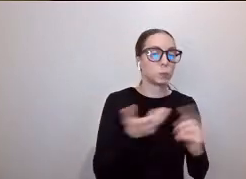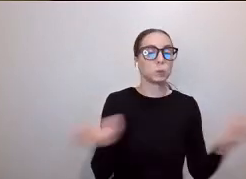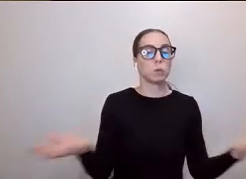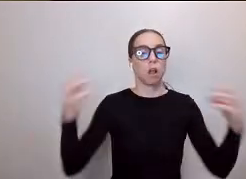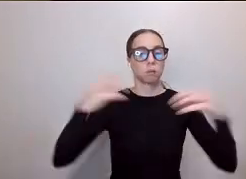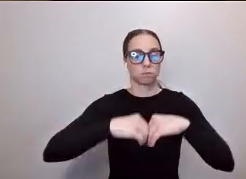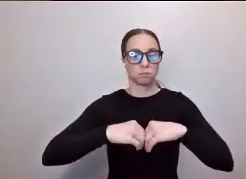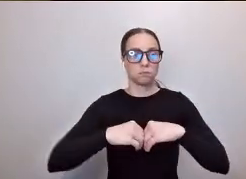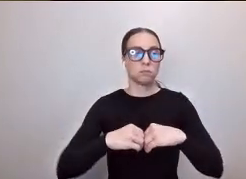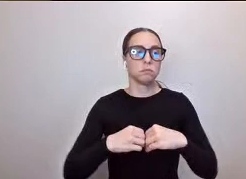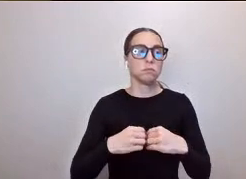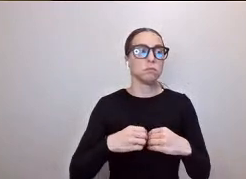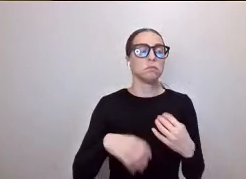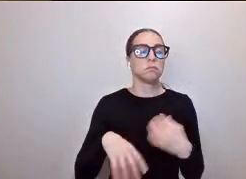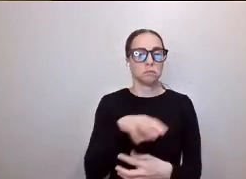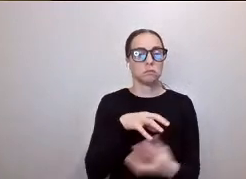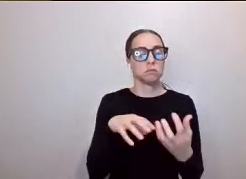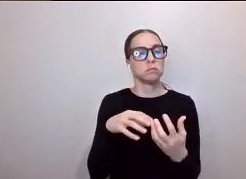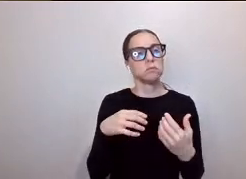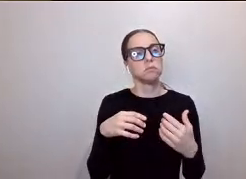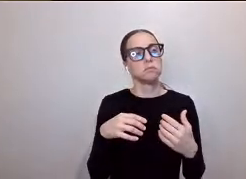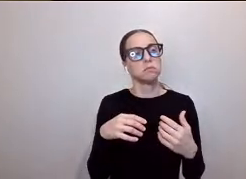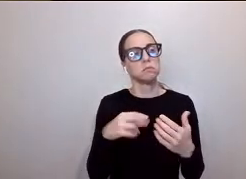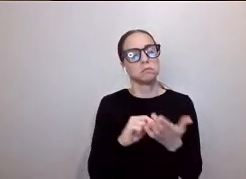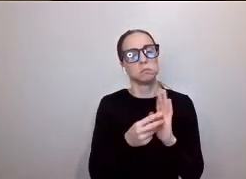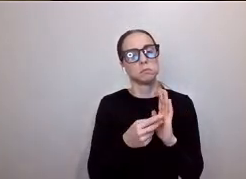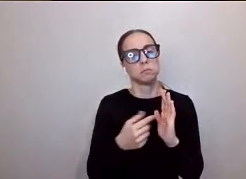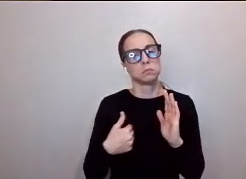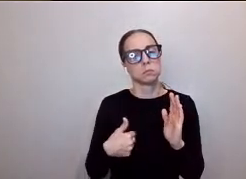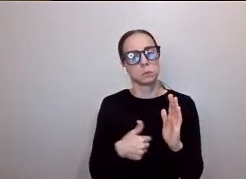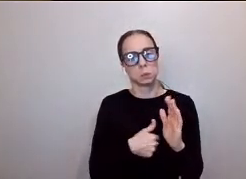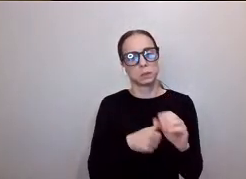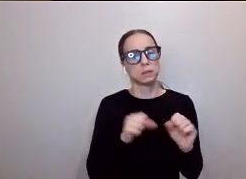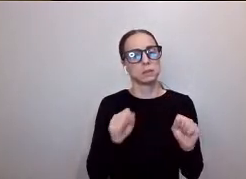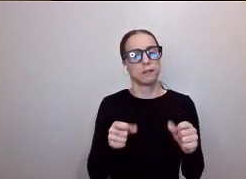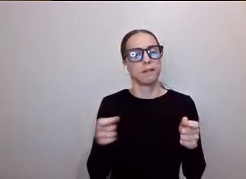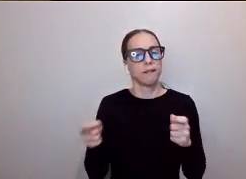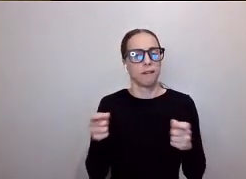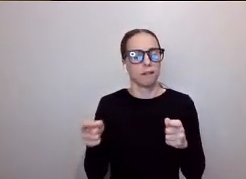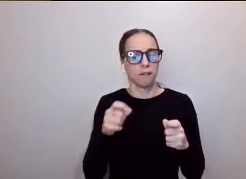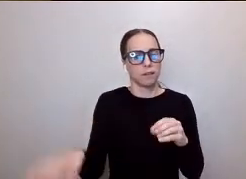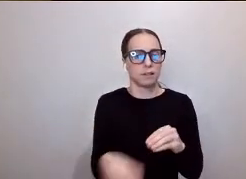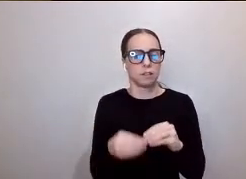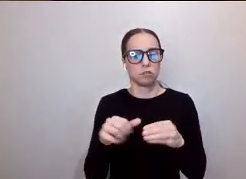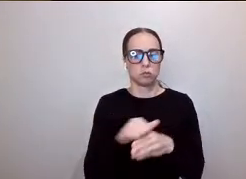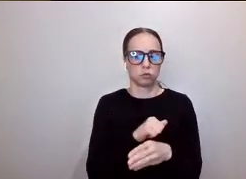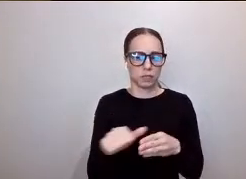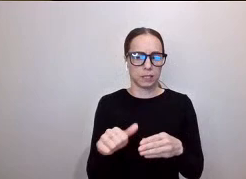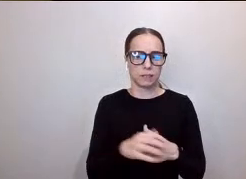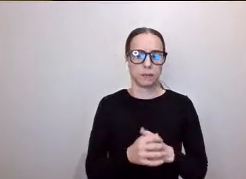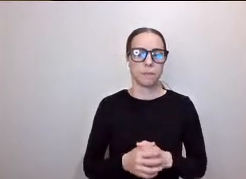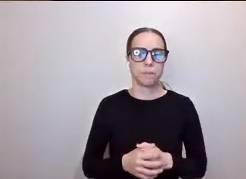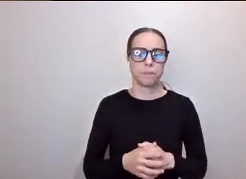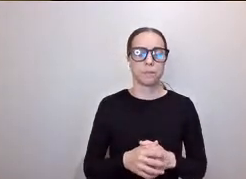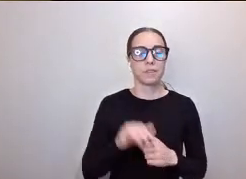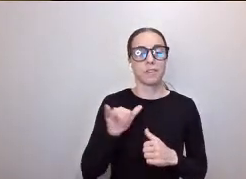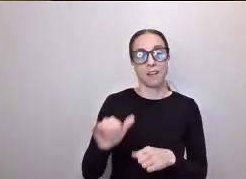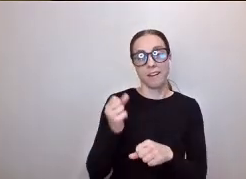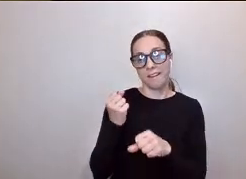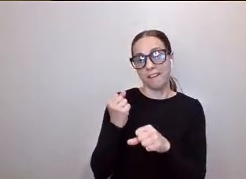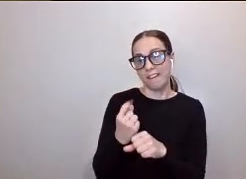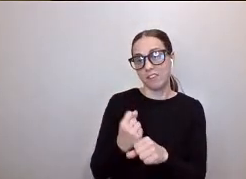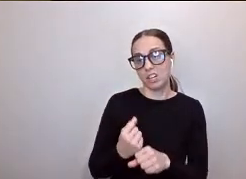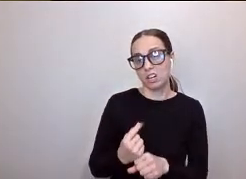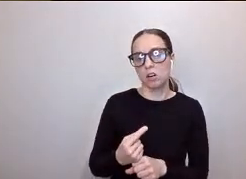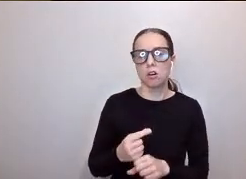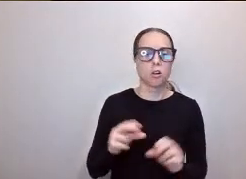makes it much more able for us to handle the additional training. I wouldn't want to do that every year, but clearly we don't have events